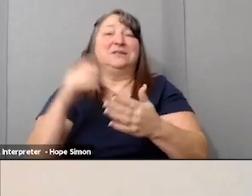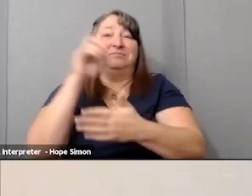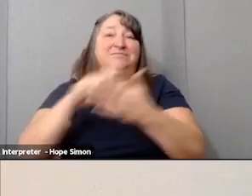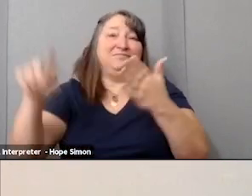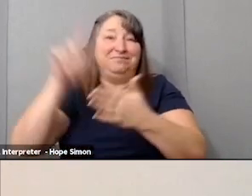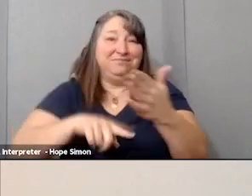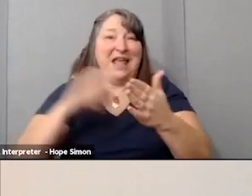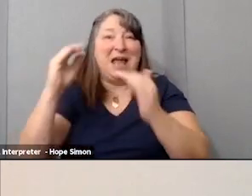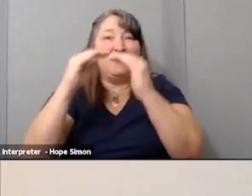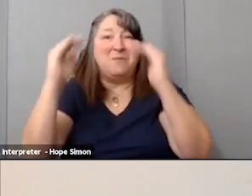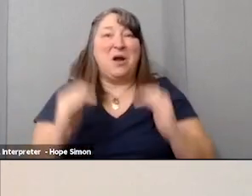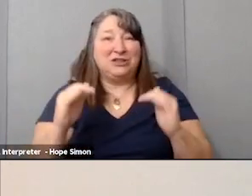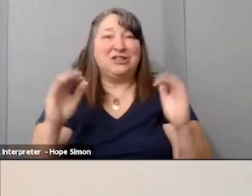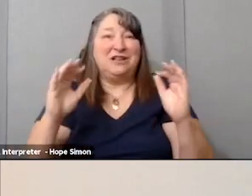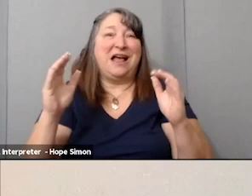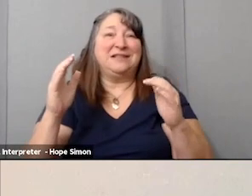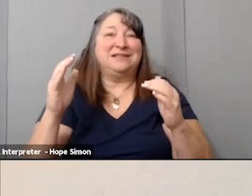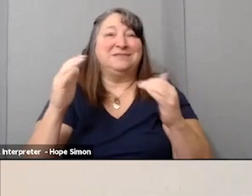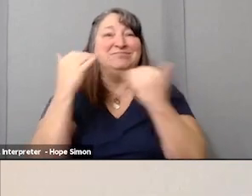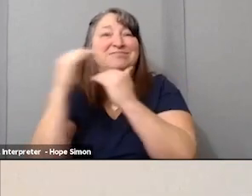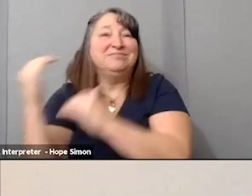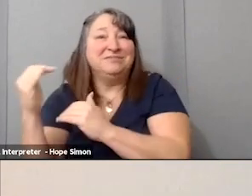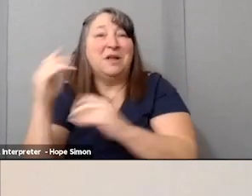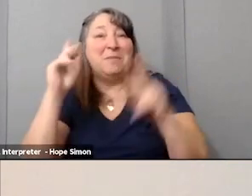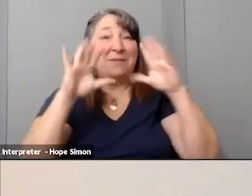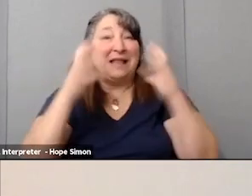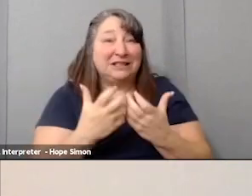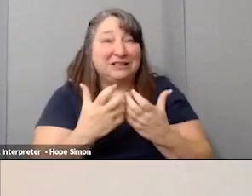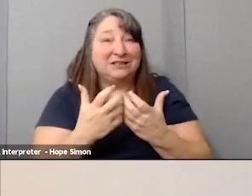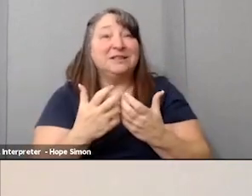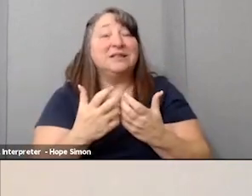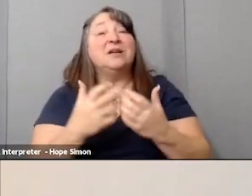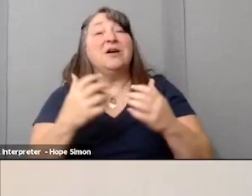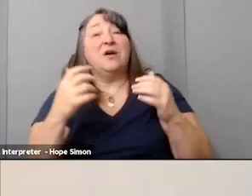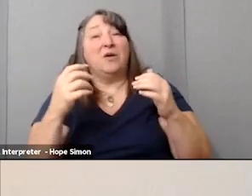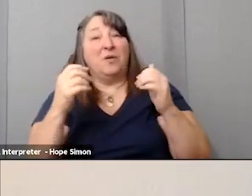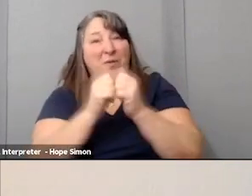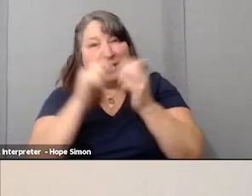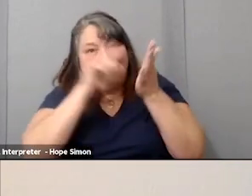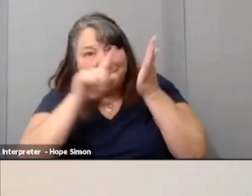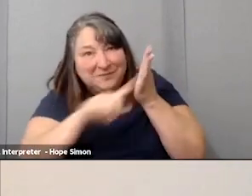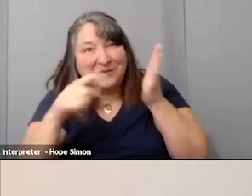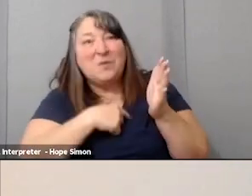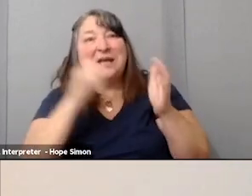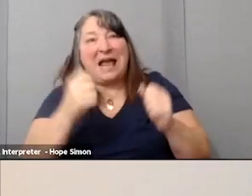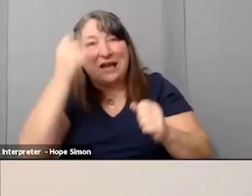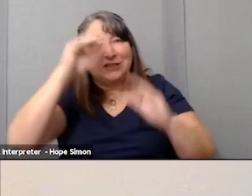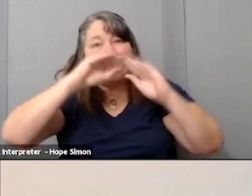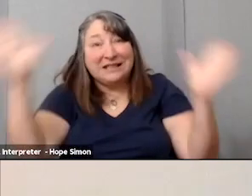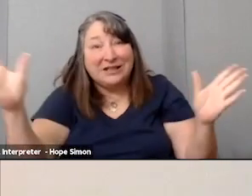and the conversation that follows will help us gain clarity on how we can all partner to make these injustices